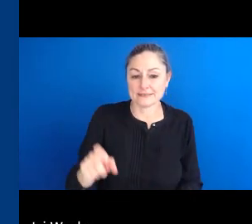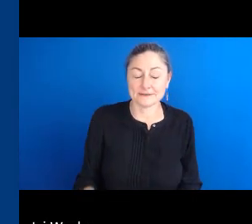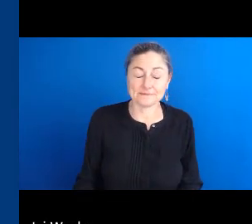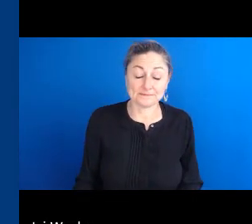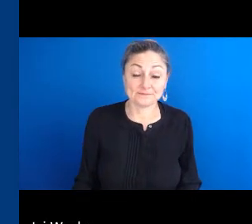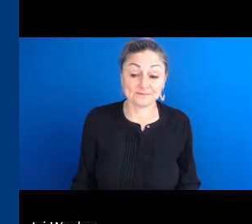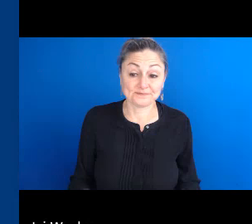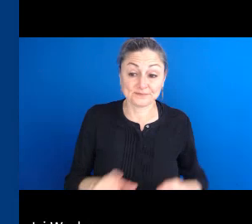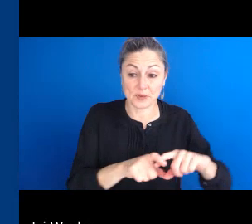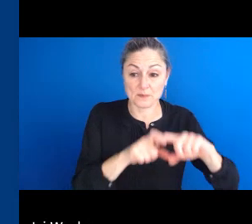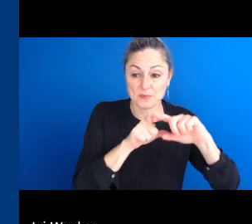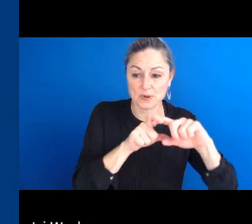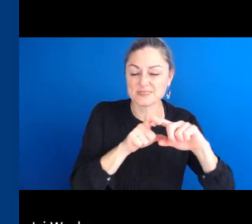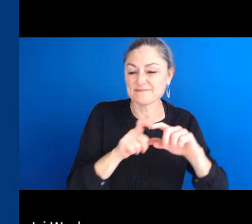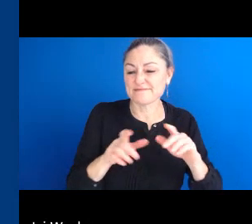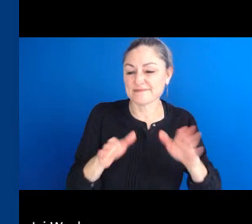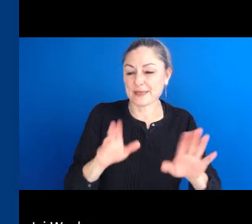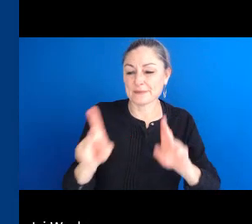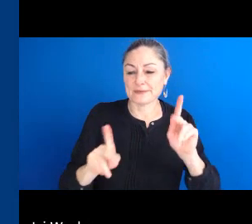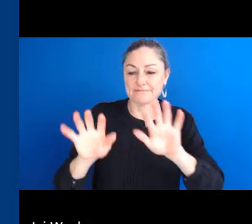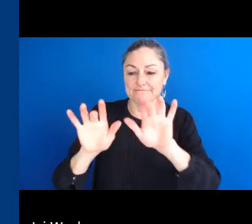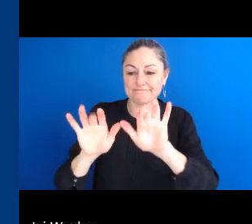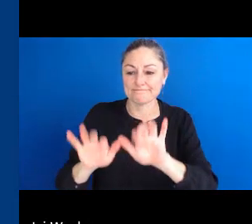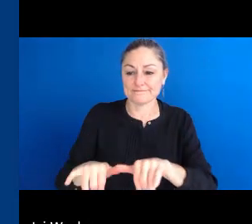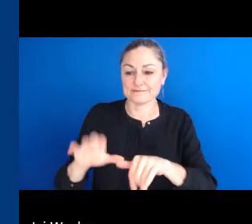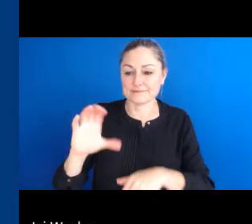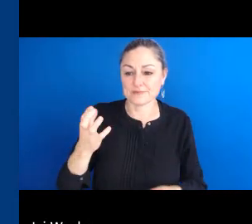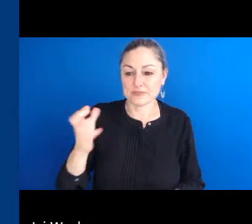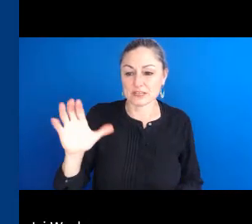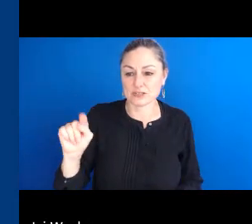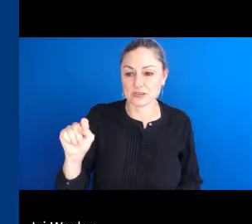pause a moment to allow folks to put stuff in the chat.